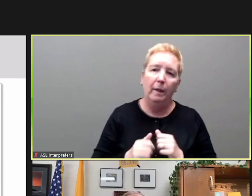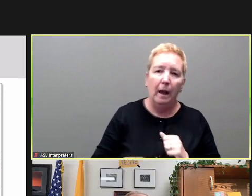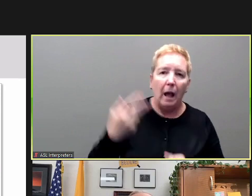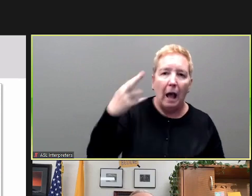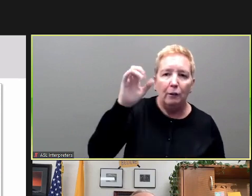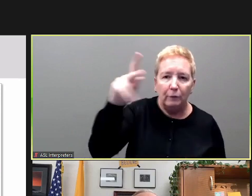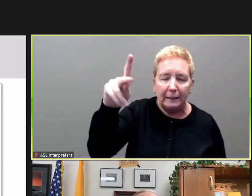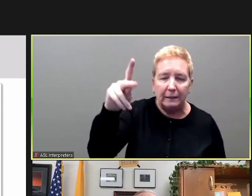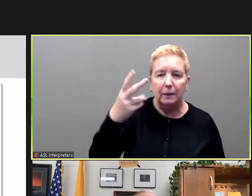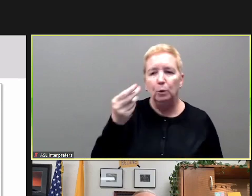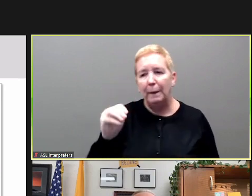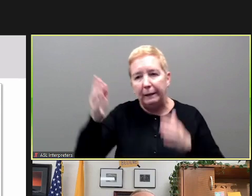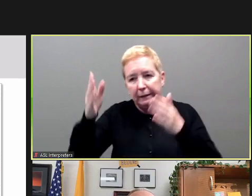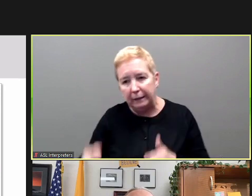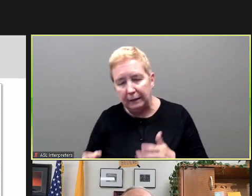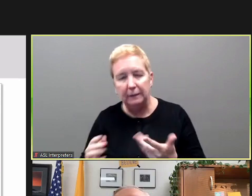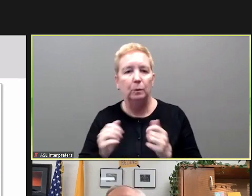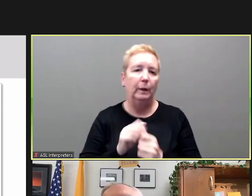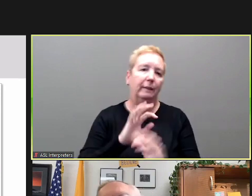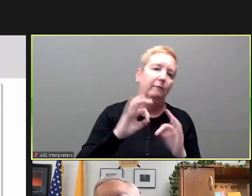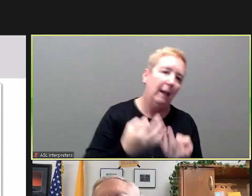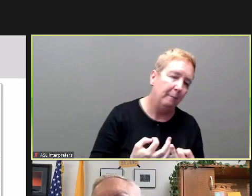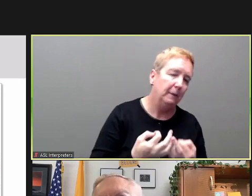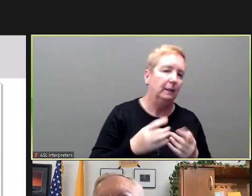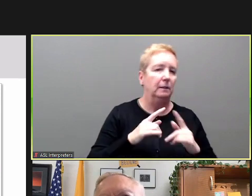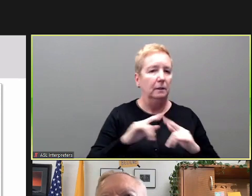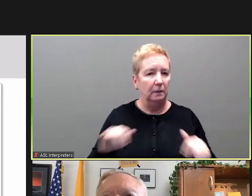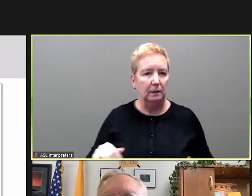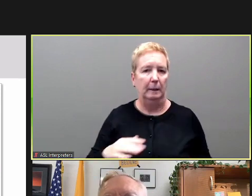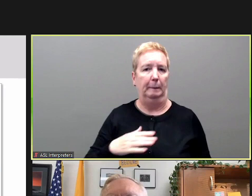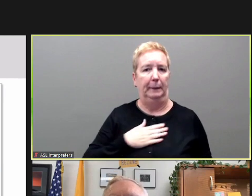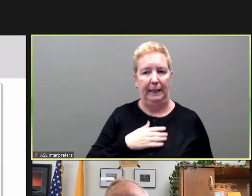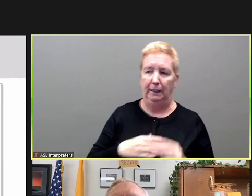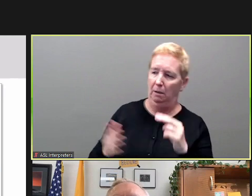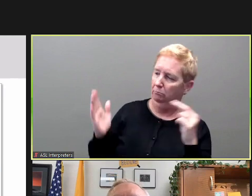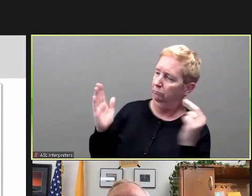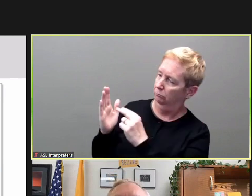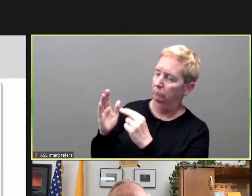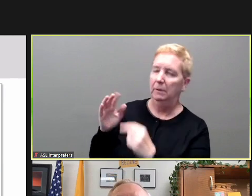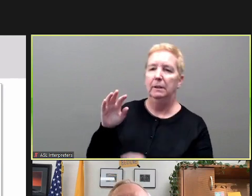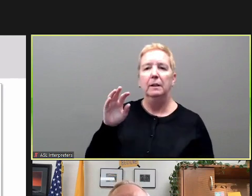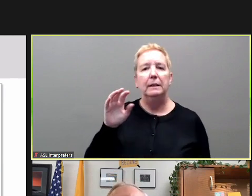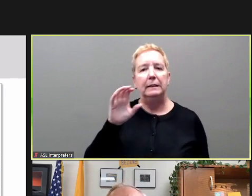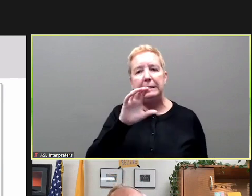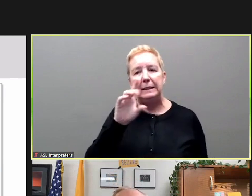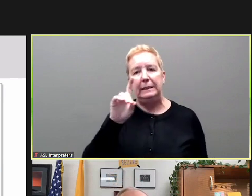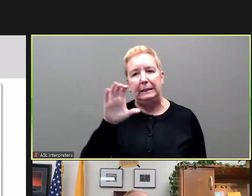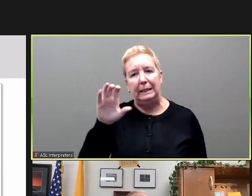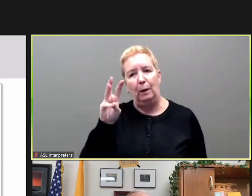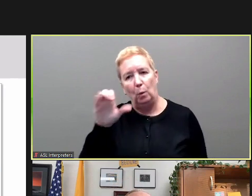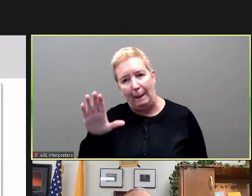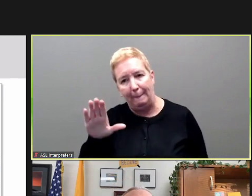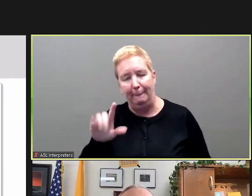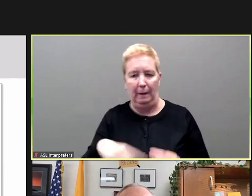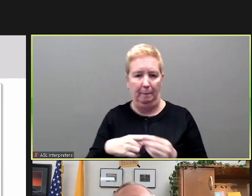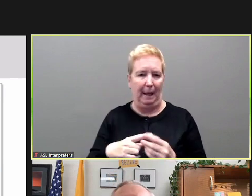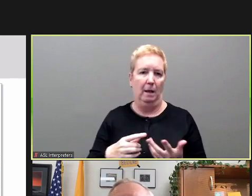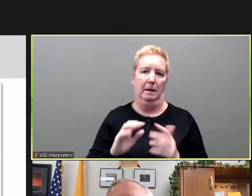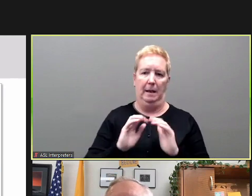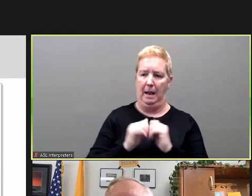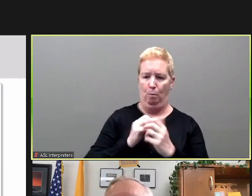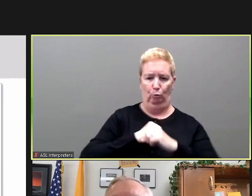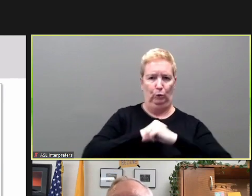their families and their communities to look at the website about people who need extra precautions. We pointed all New Mexicans